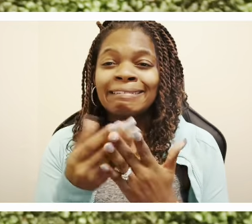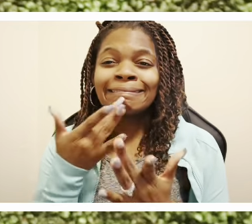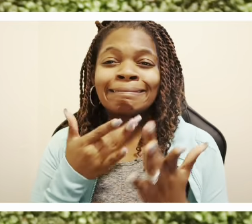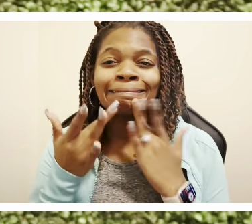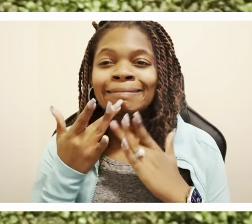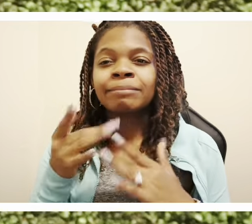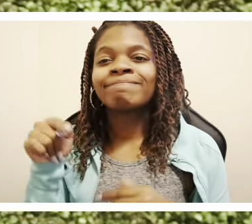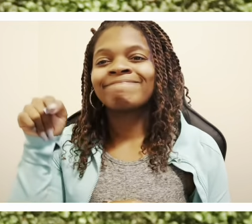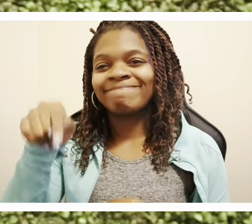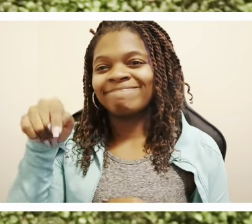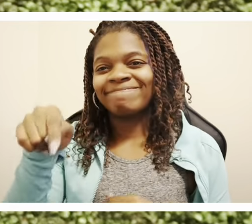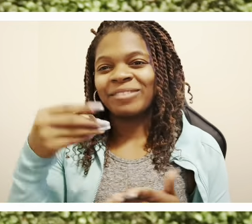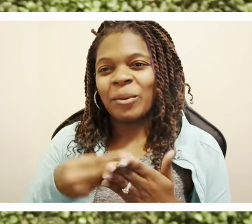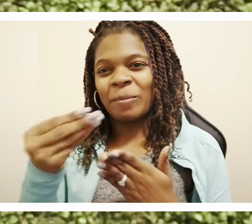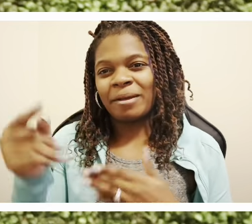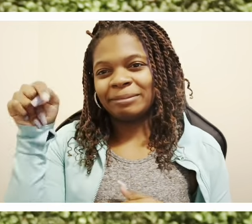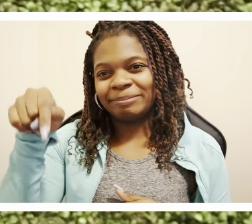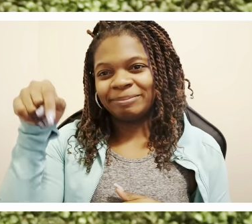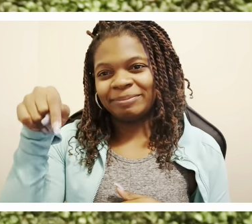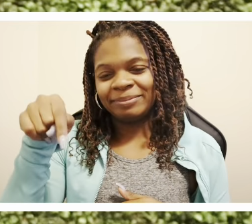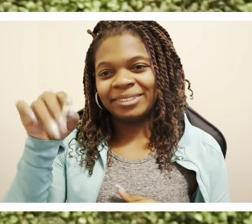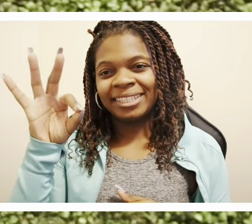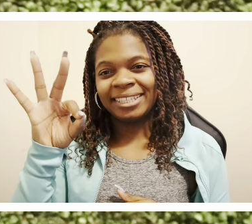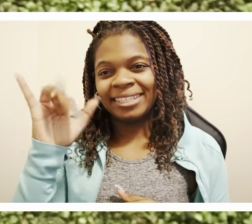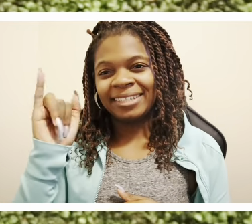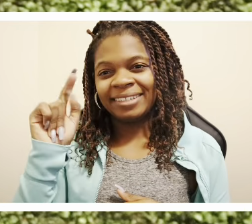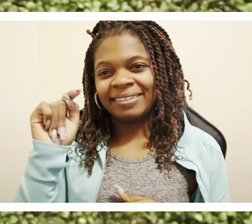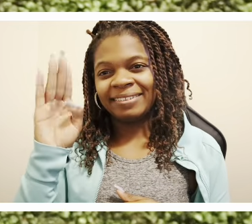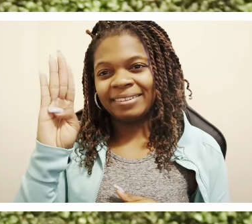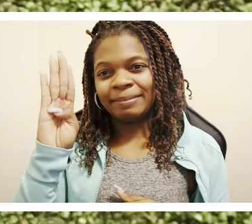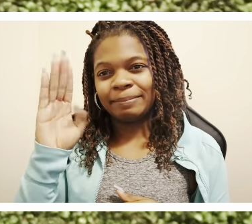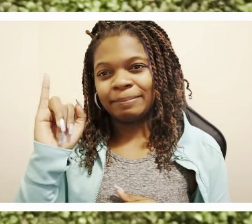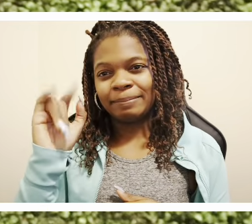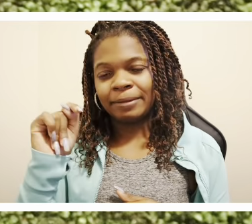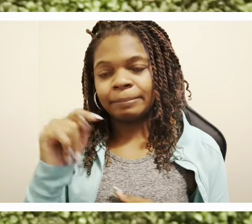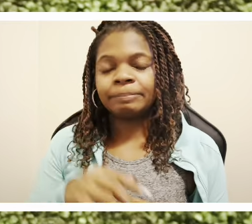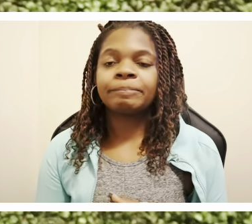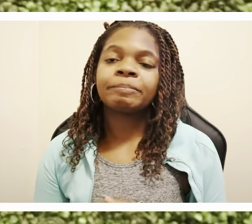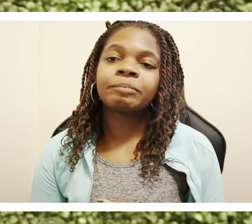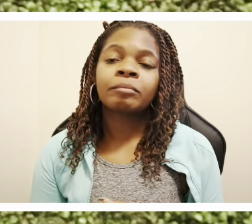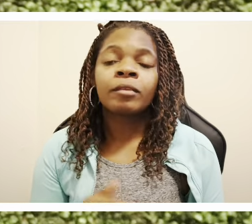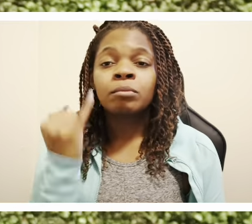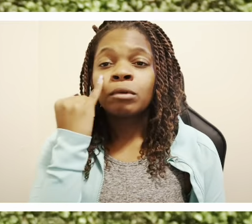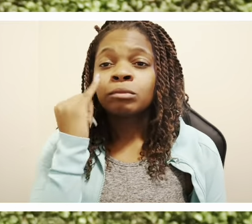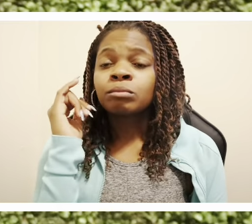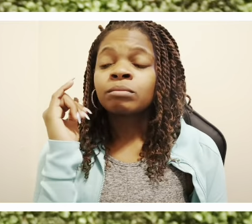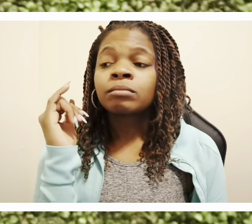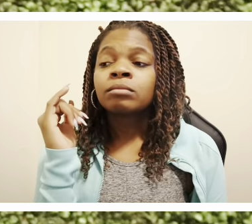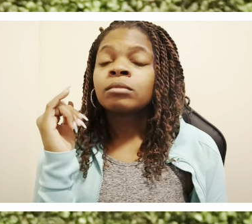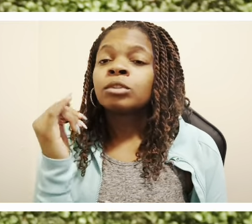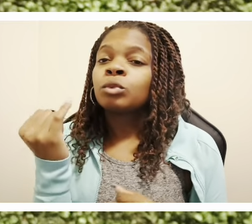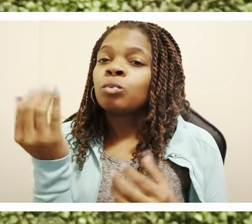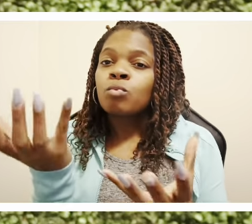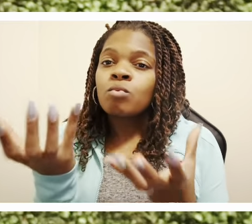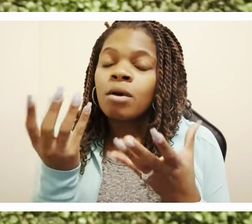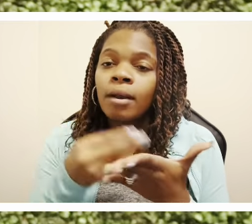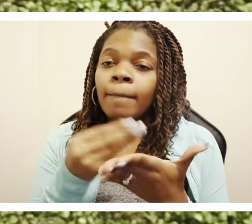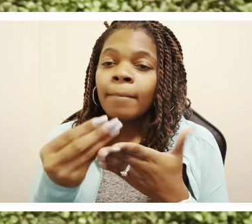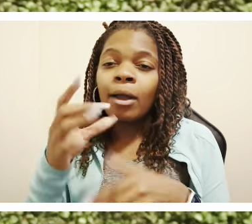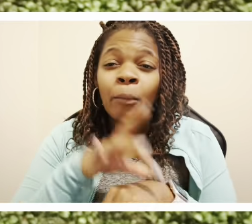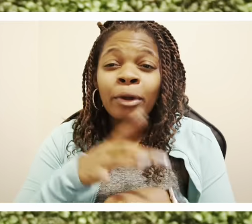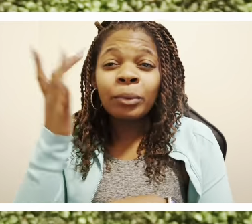you the Fitbit. If you are only getting this watch for fitness, because